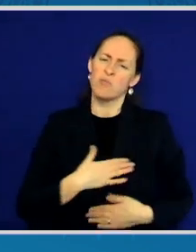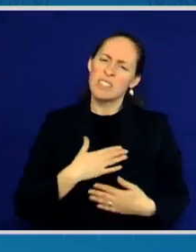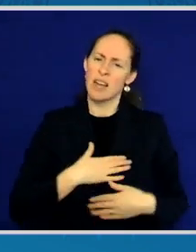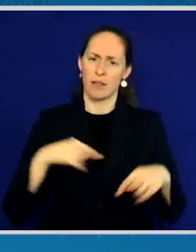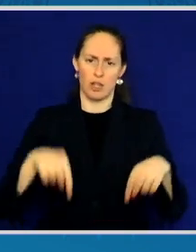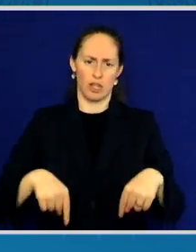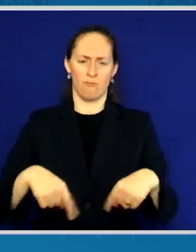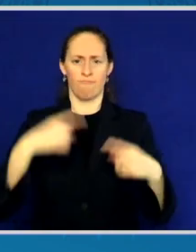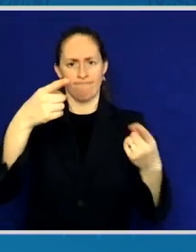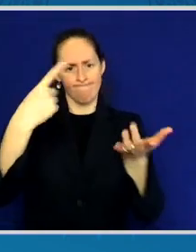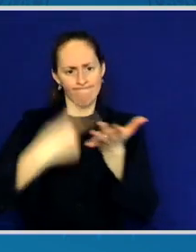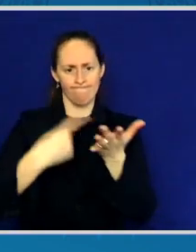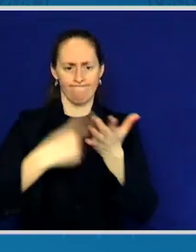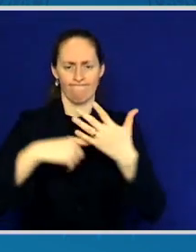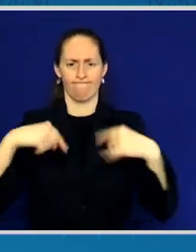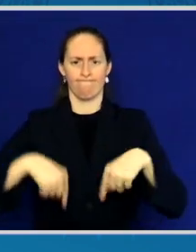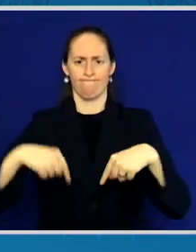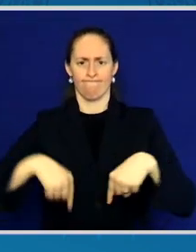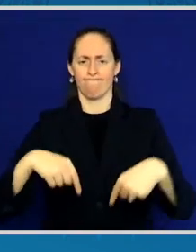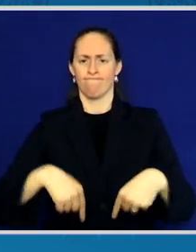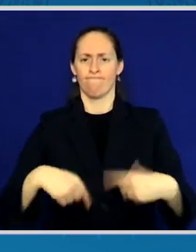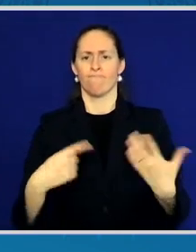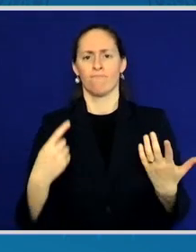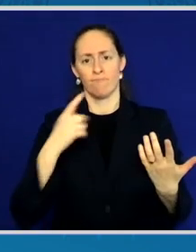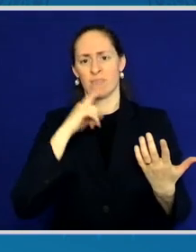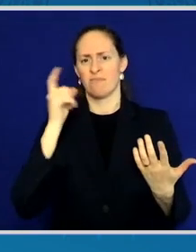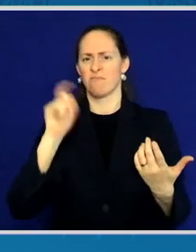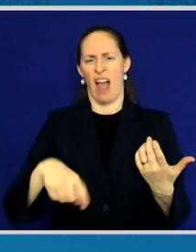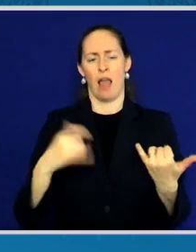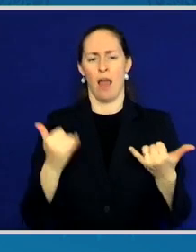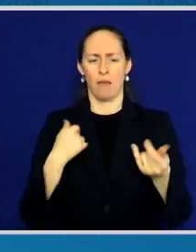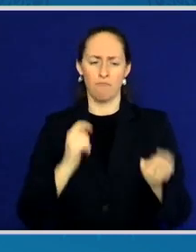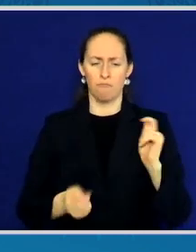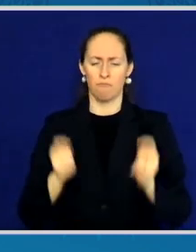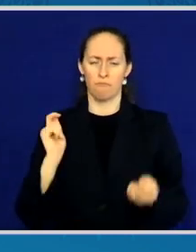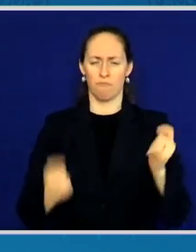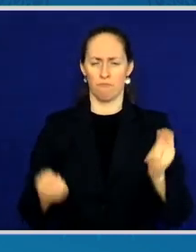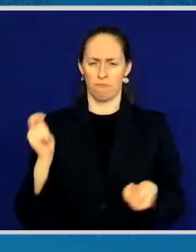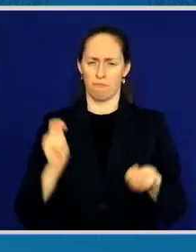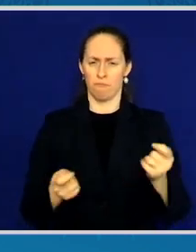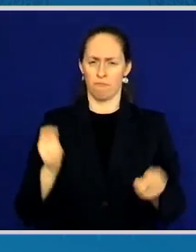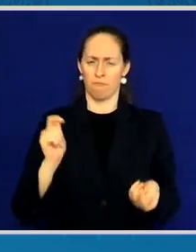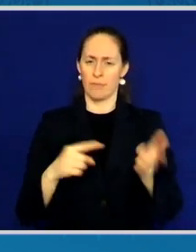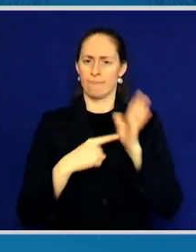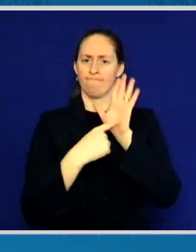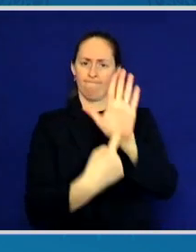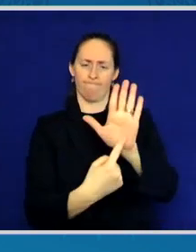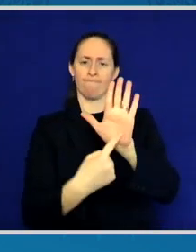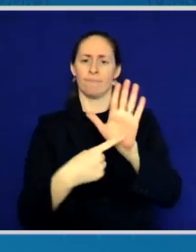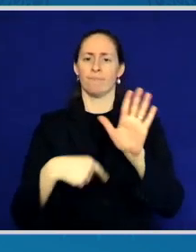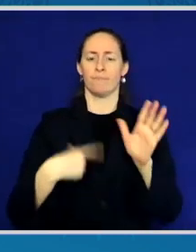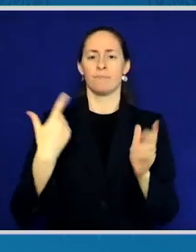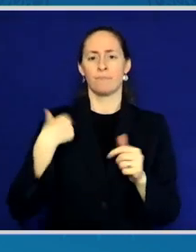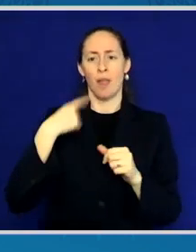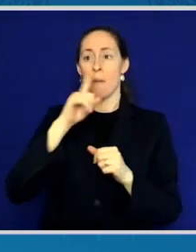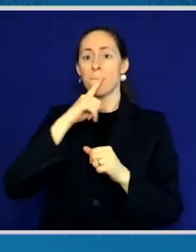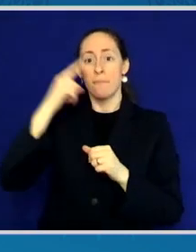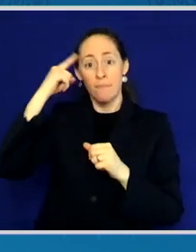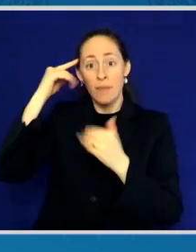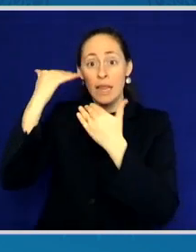table, we have to modernize our transit. We cannot think about transit as the